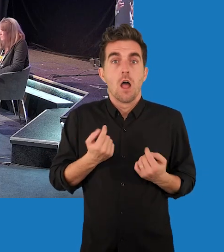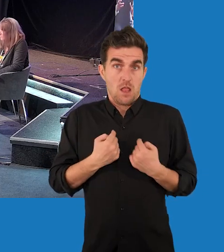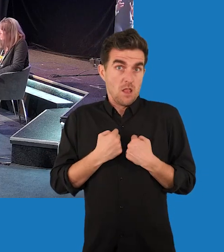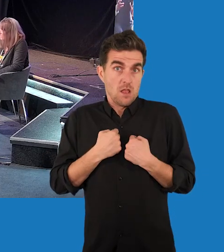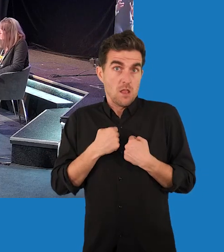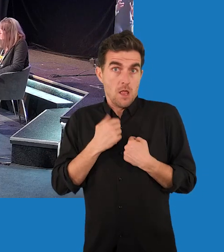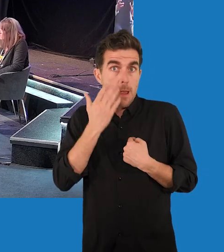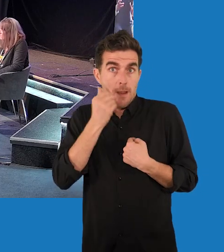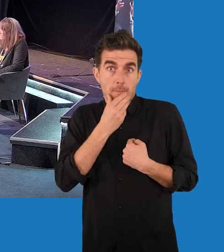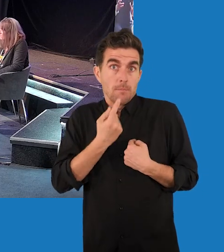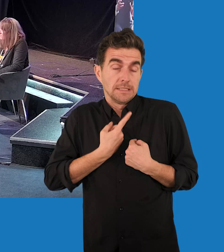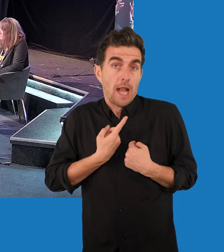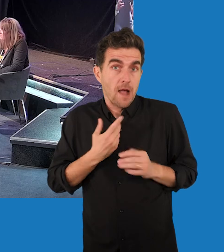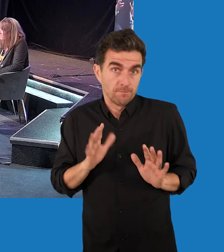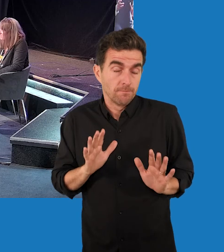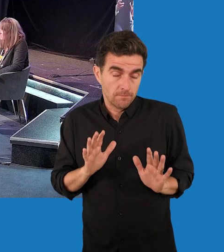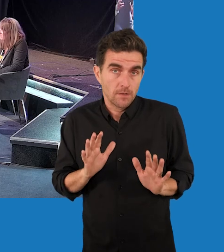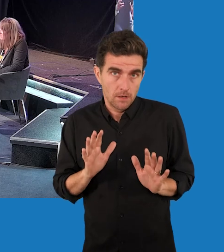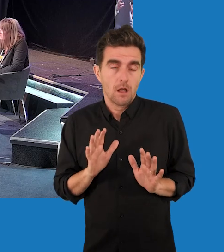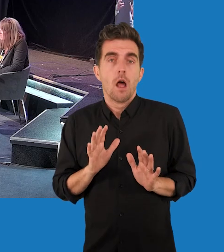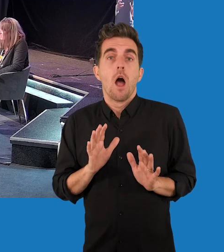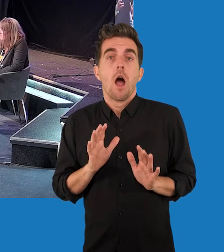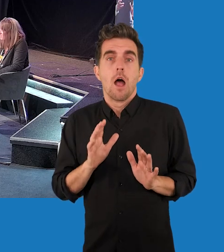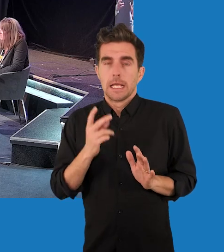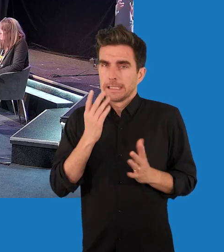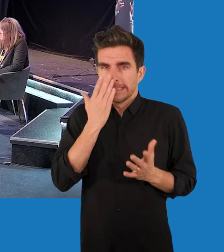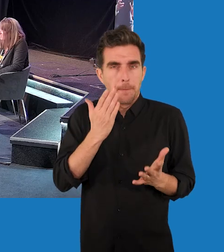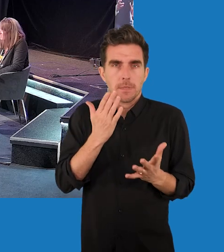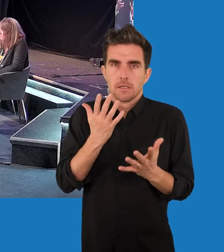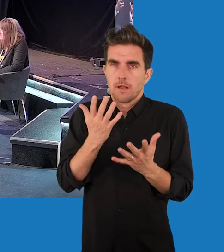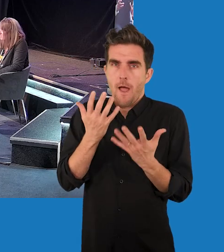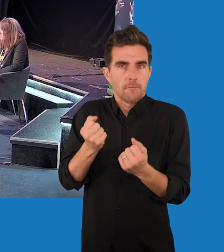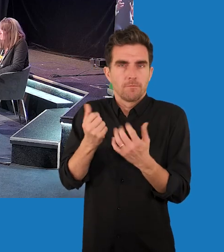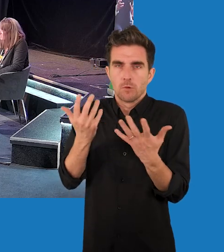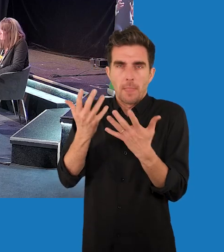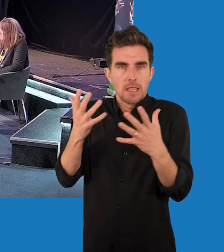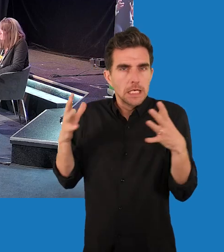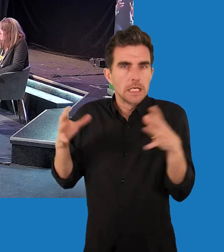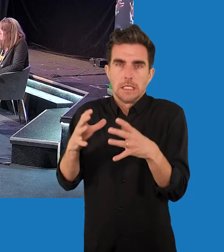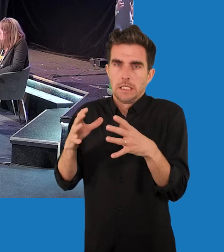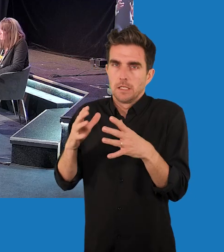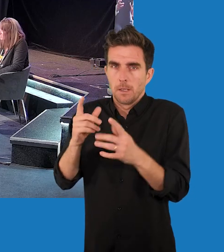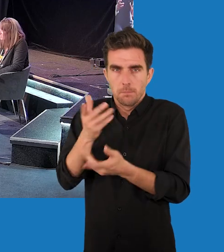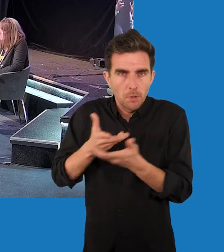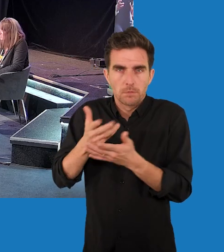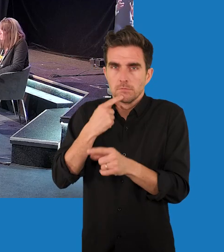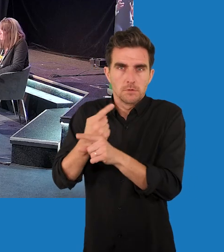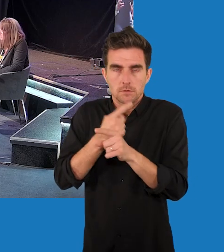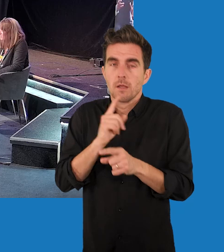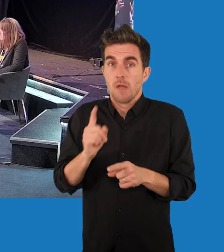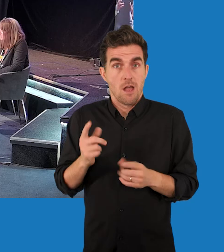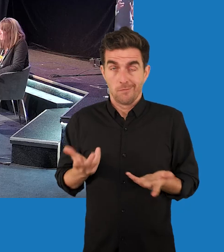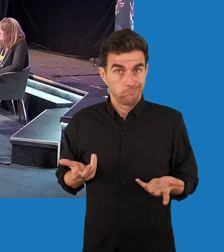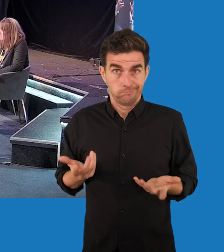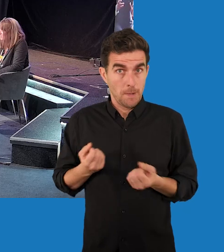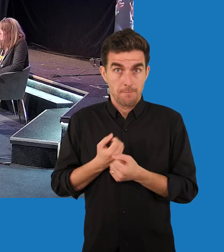families, and I talk from a black person myself. There seems to be a cohort that will meet and talk to the